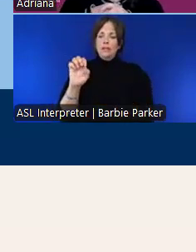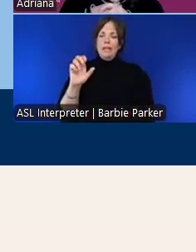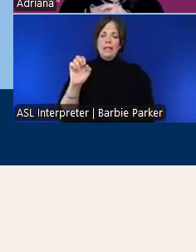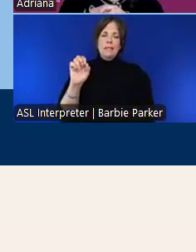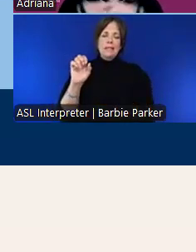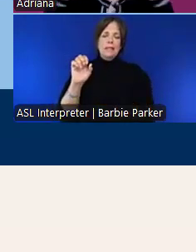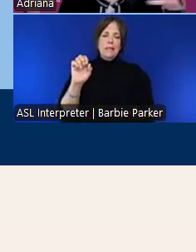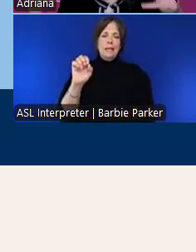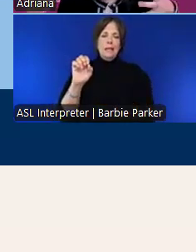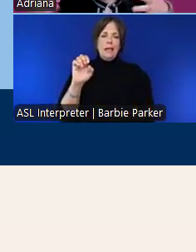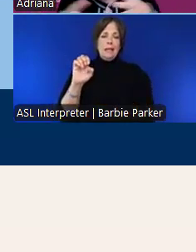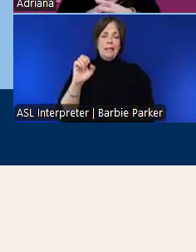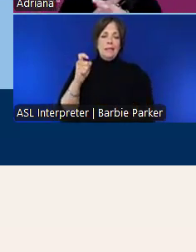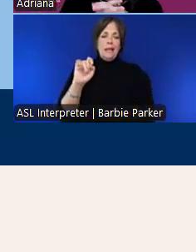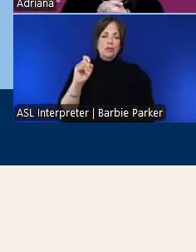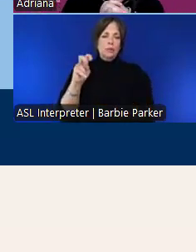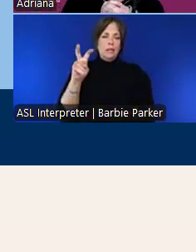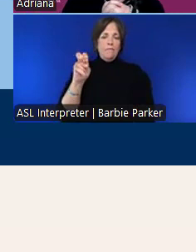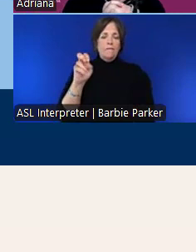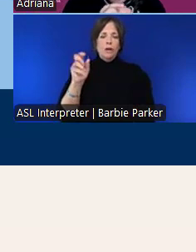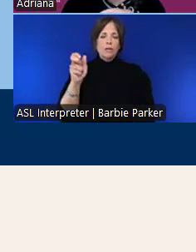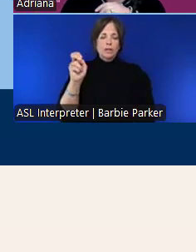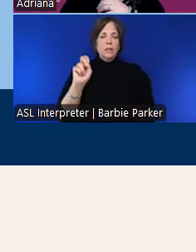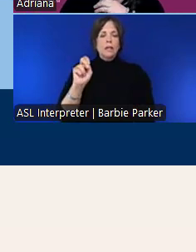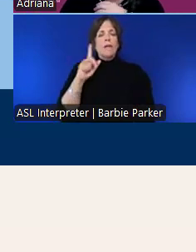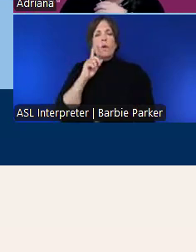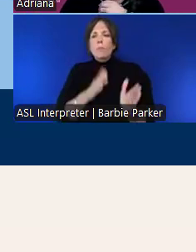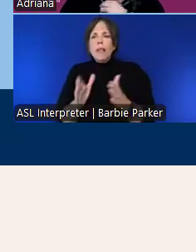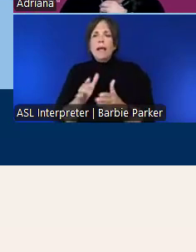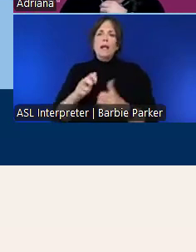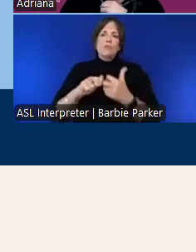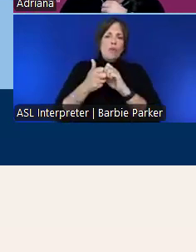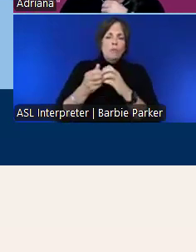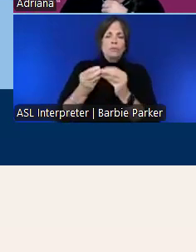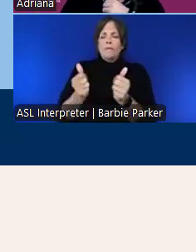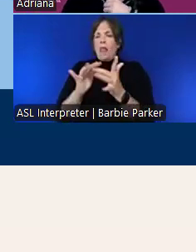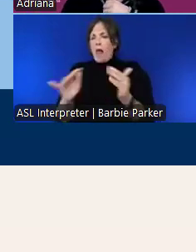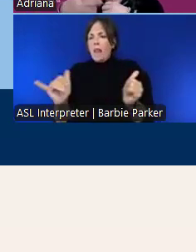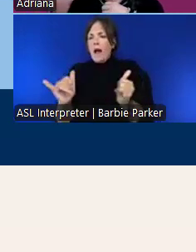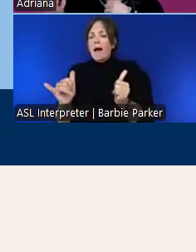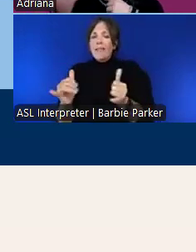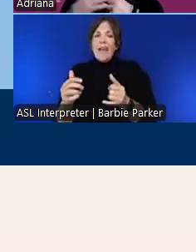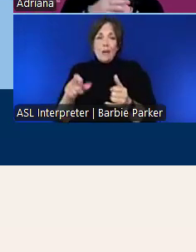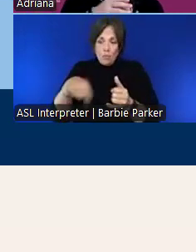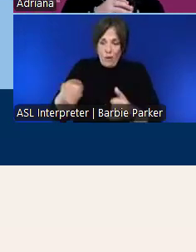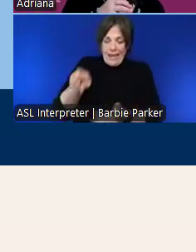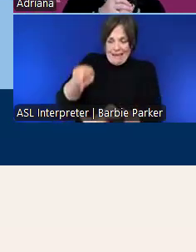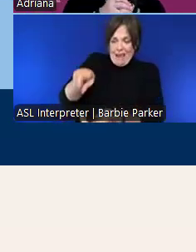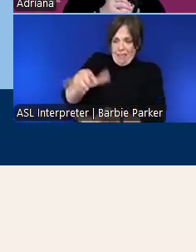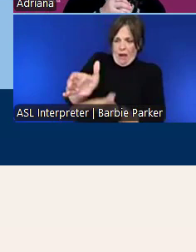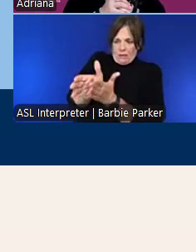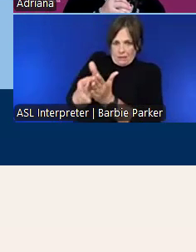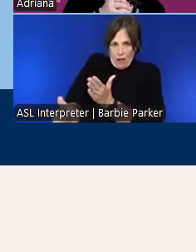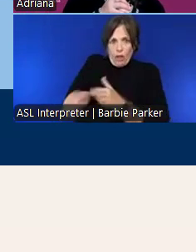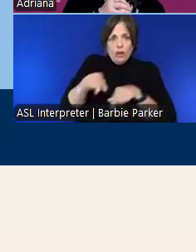problem-solving, which one needs during a moment of crisis, of course. And then one of my colleagues